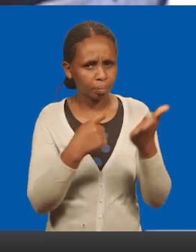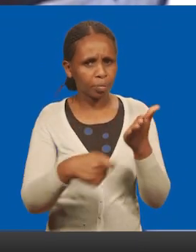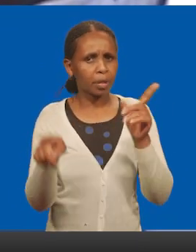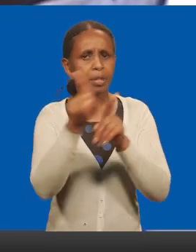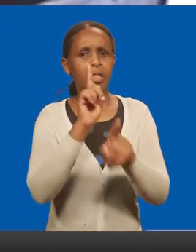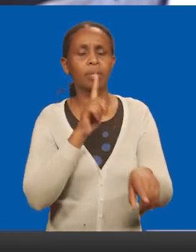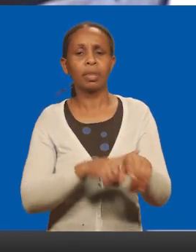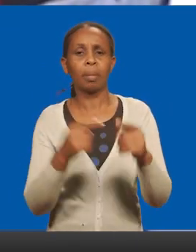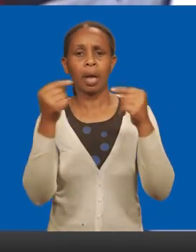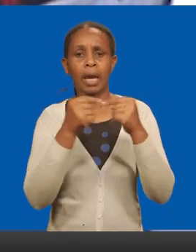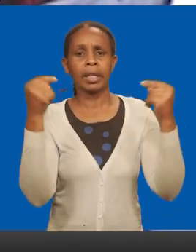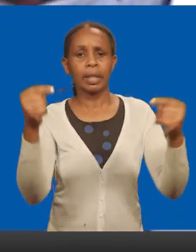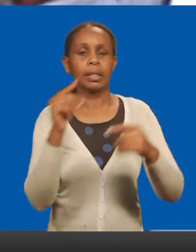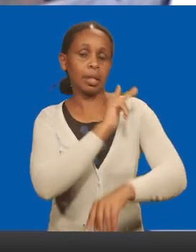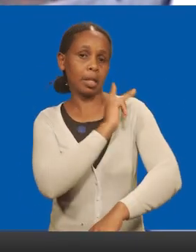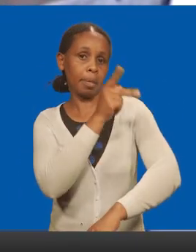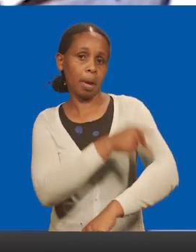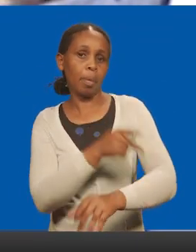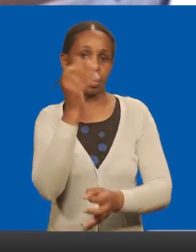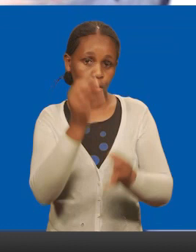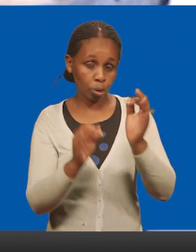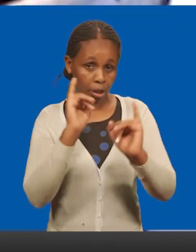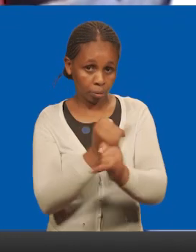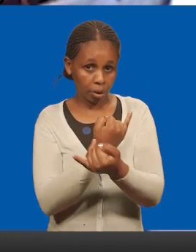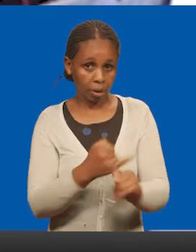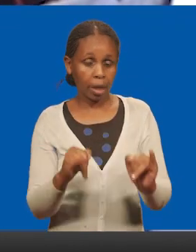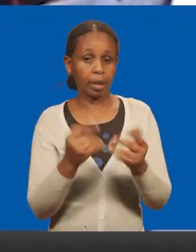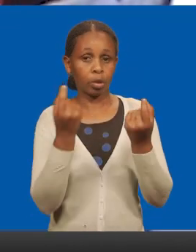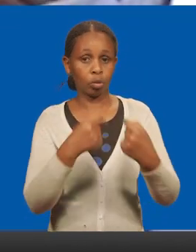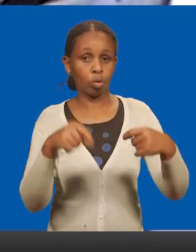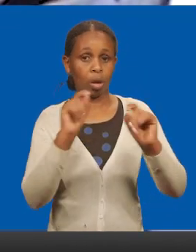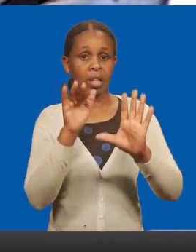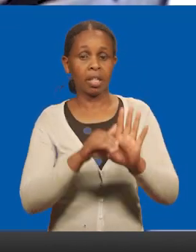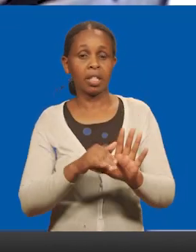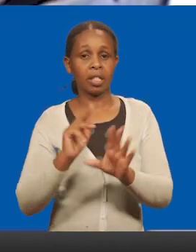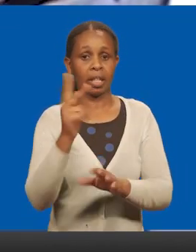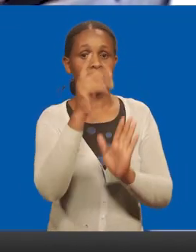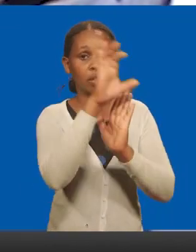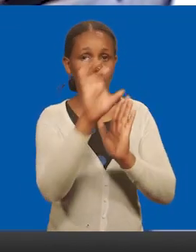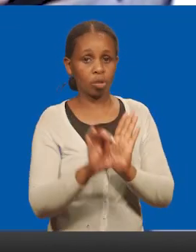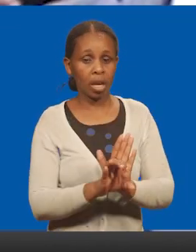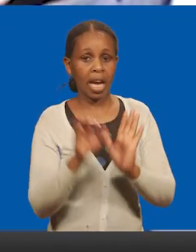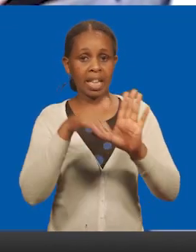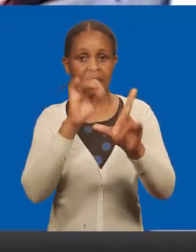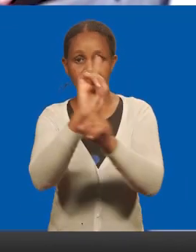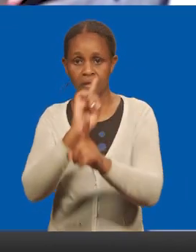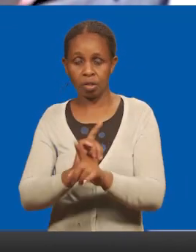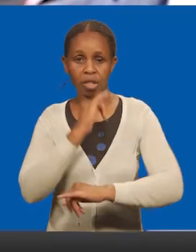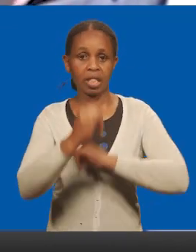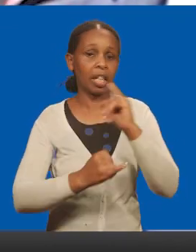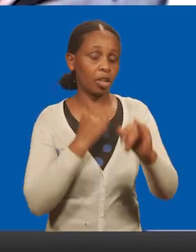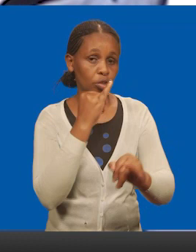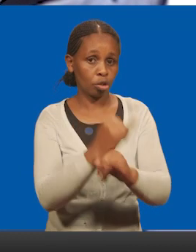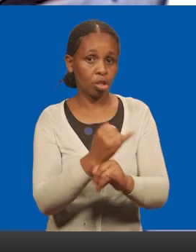which also violate the principle of separation of powers and judicial independence as enshrined in the Kenya's constitution, as well as in various